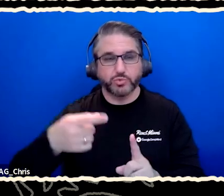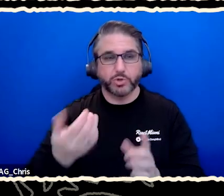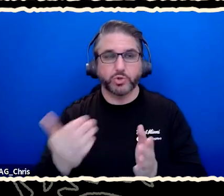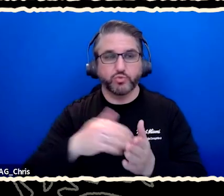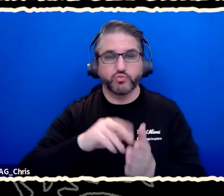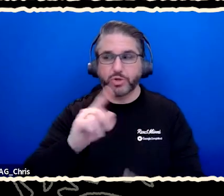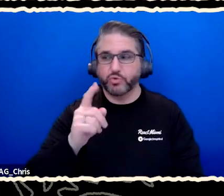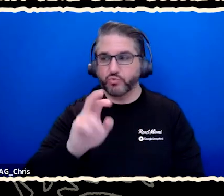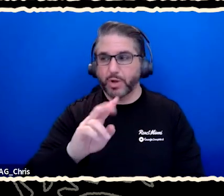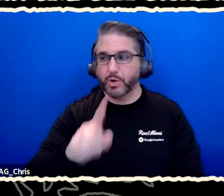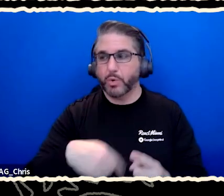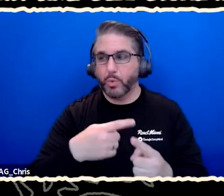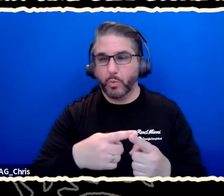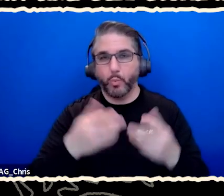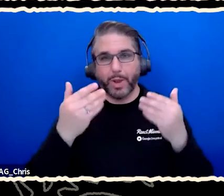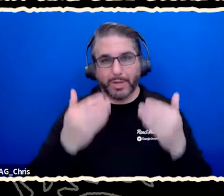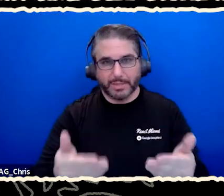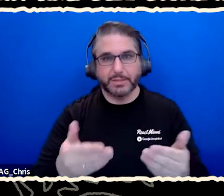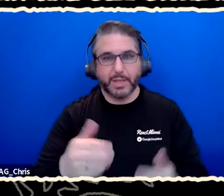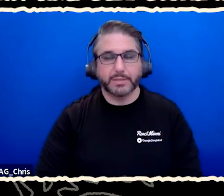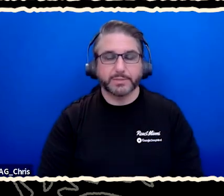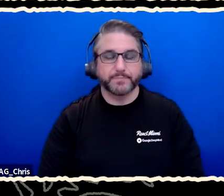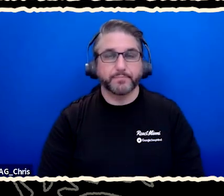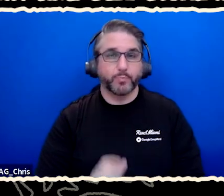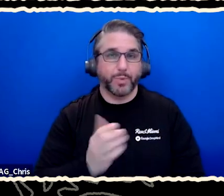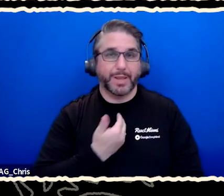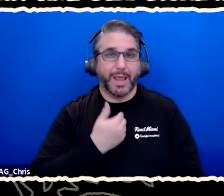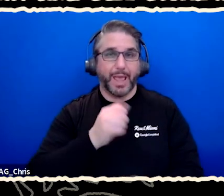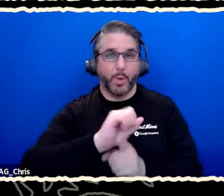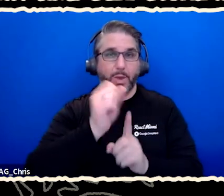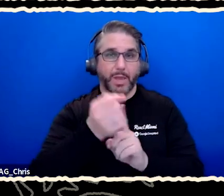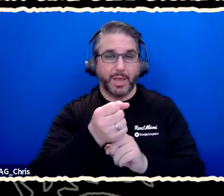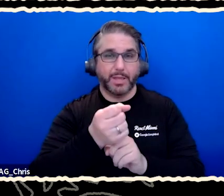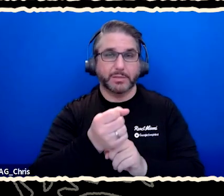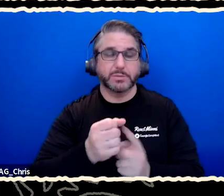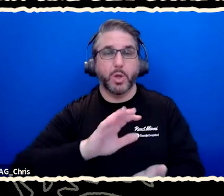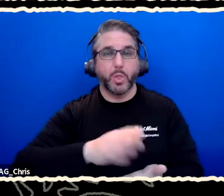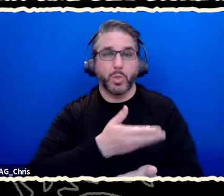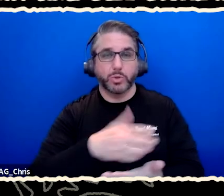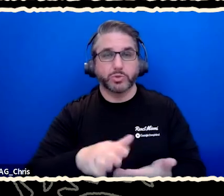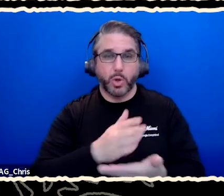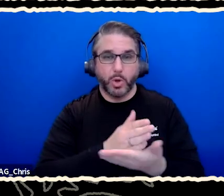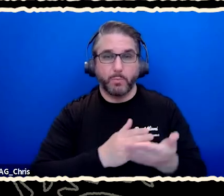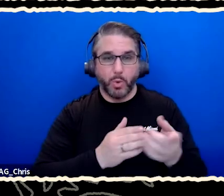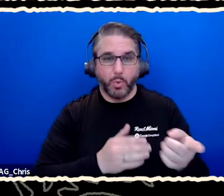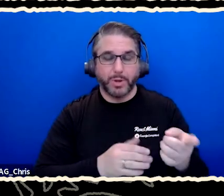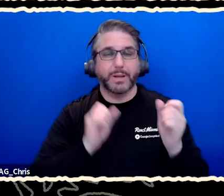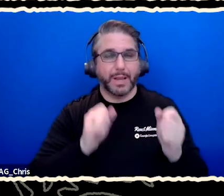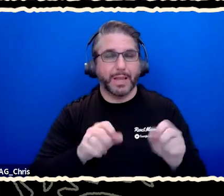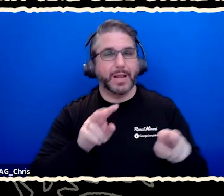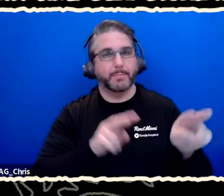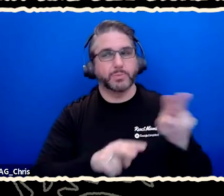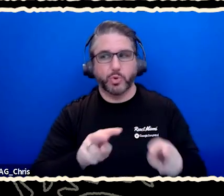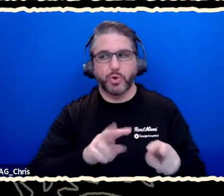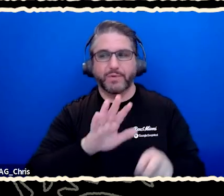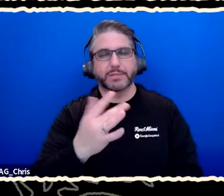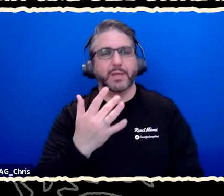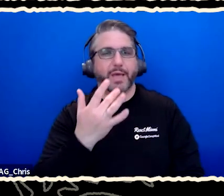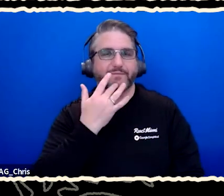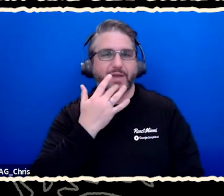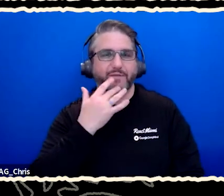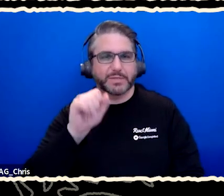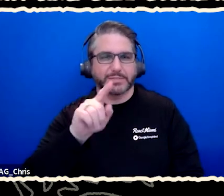re-render when it does. So in our case, the song component can observe just the isFavorite state